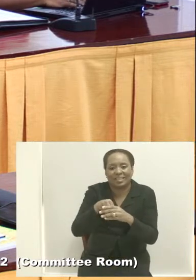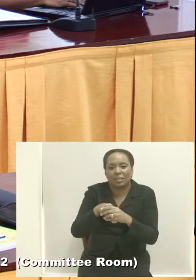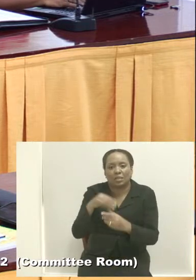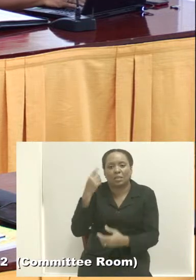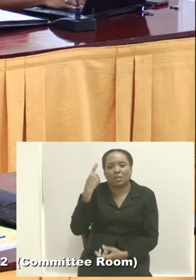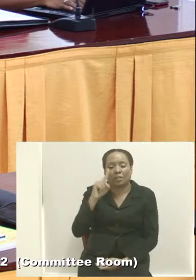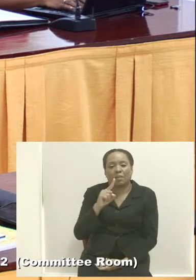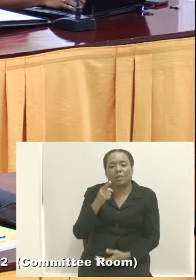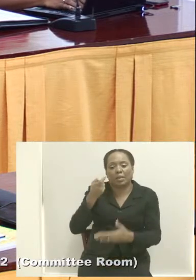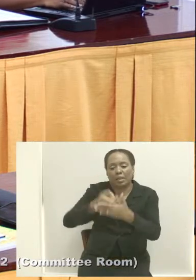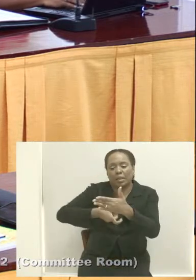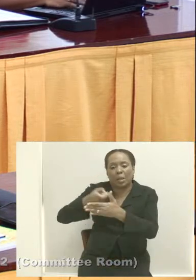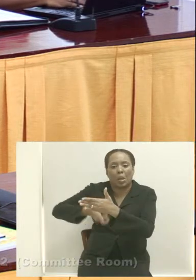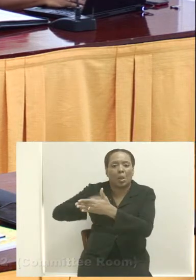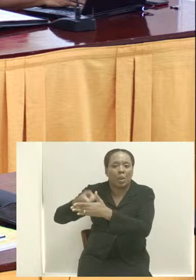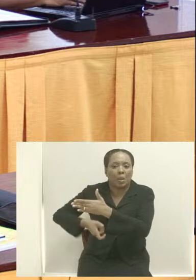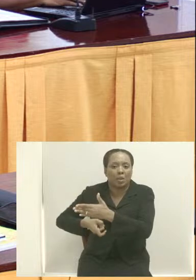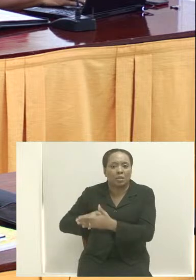immediate future.